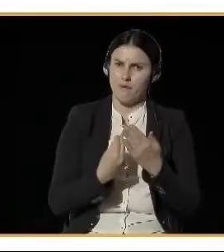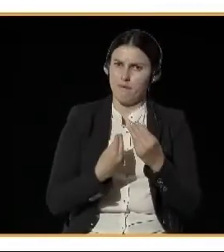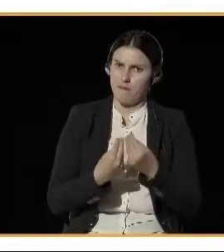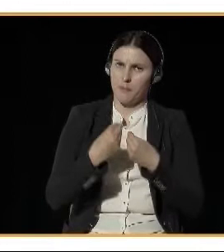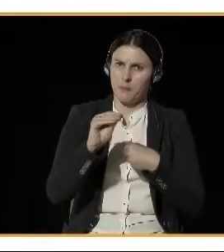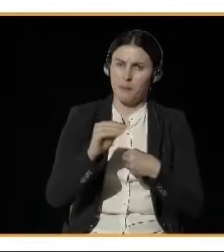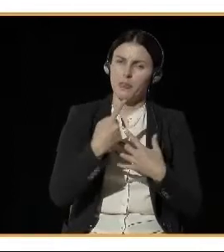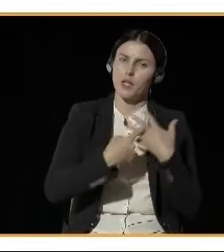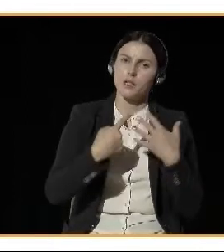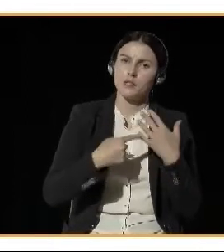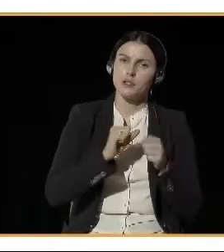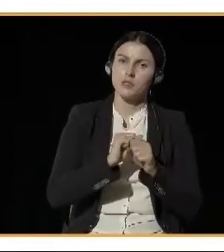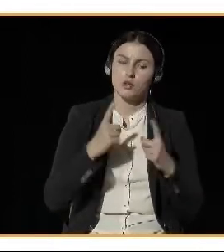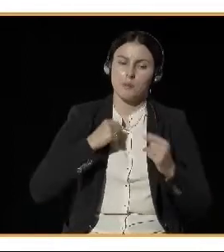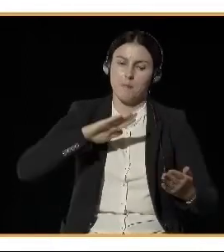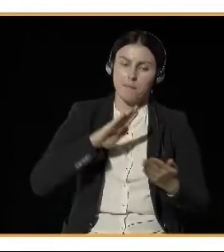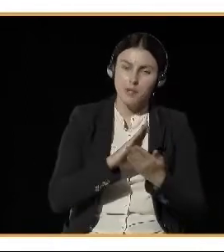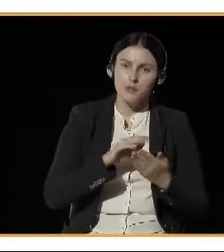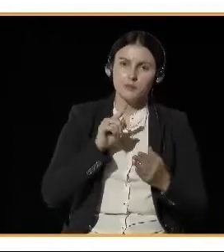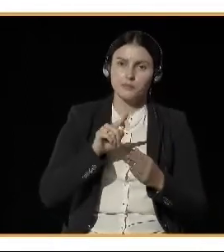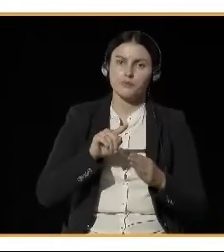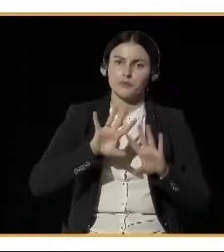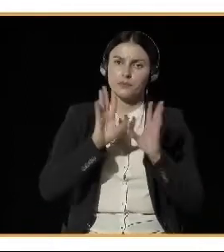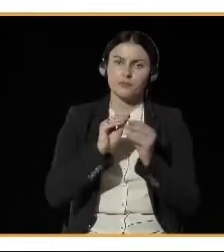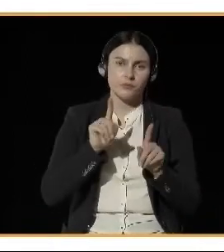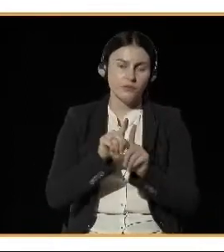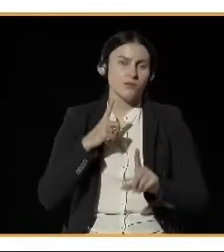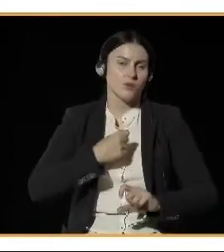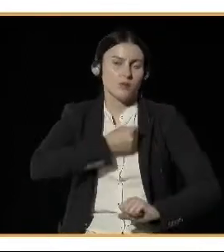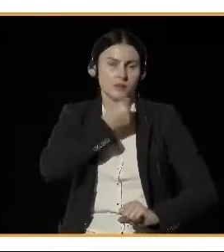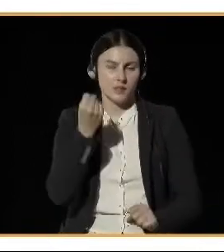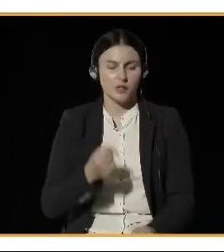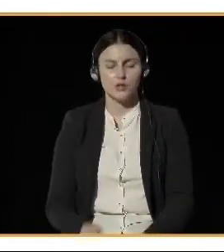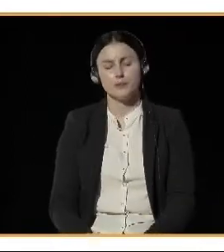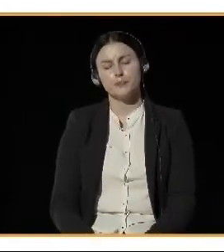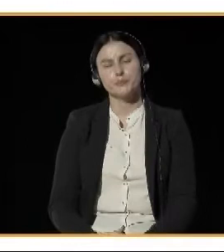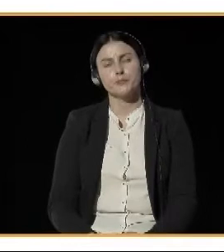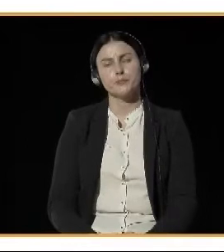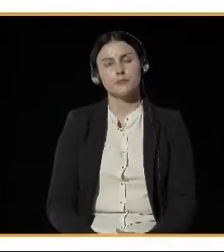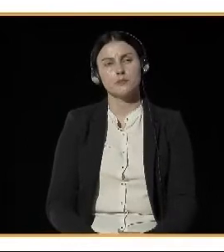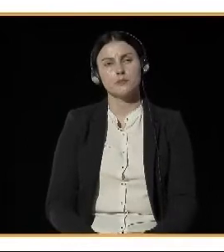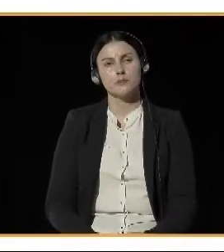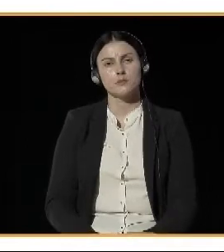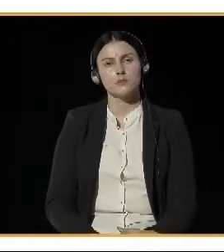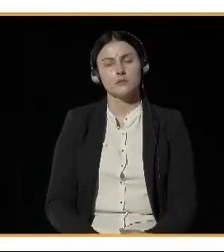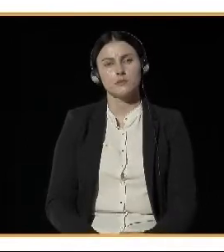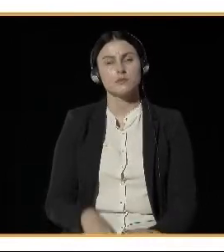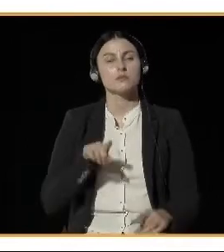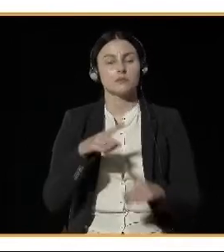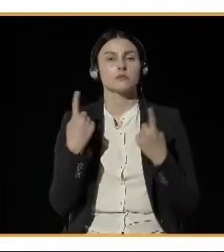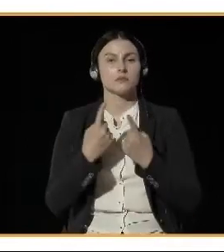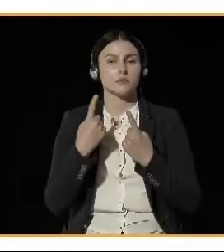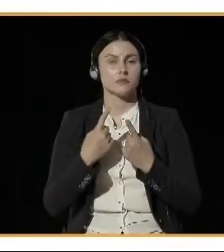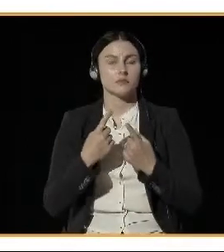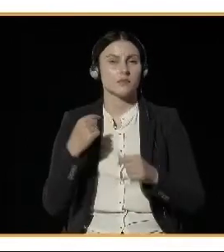older. So we can say that in this situation, it is absolutely